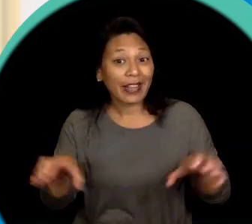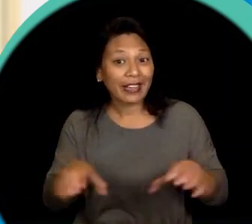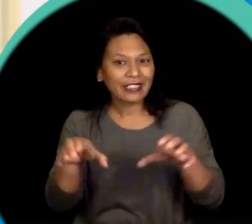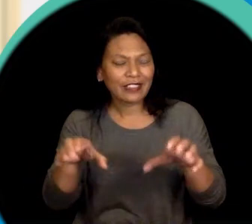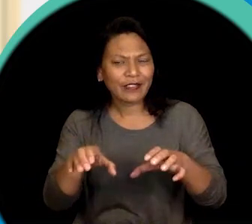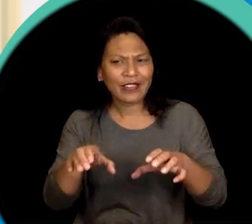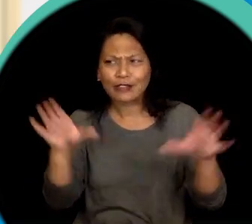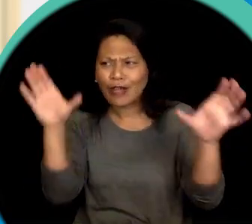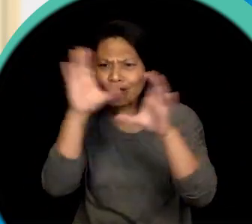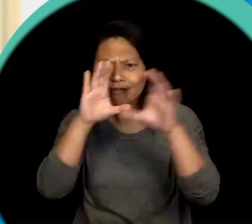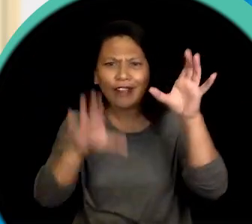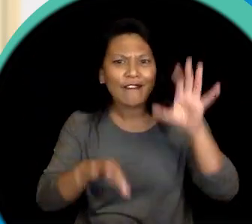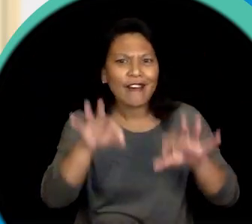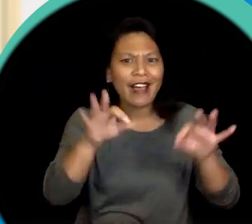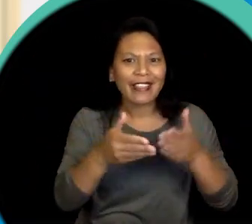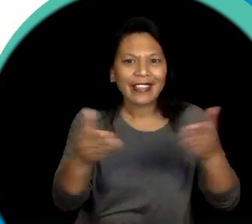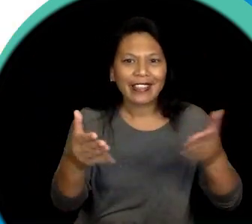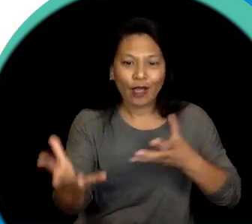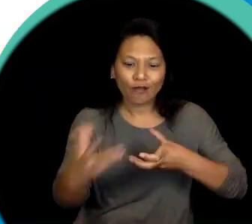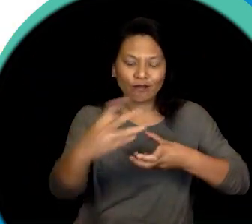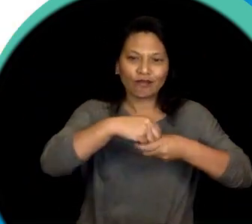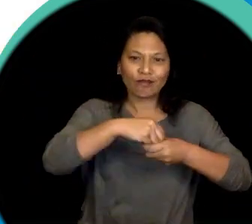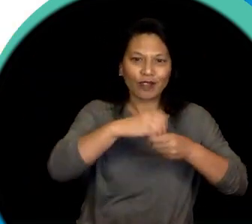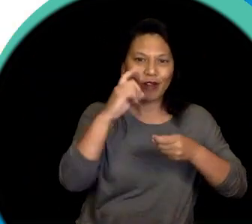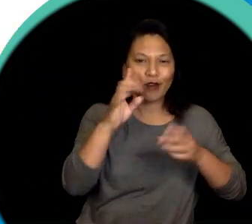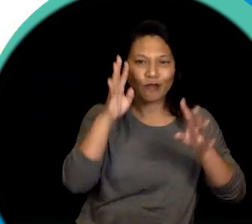brainstorm character and story ideas.